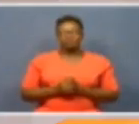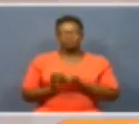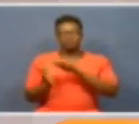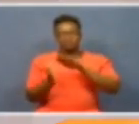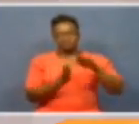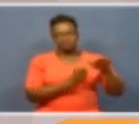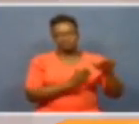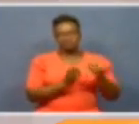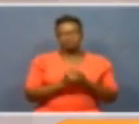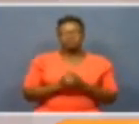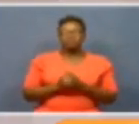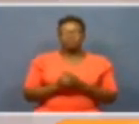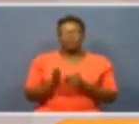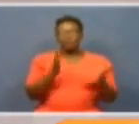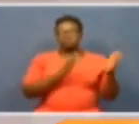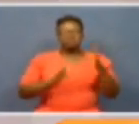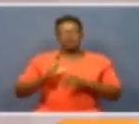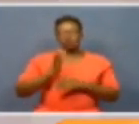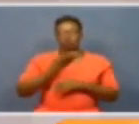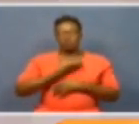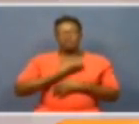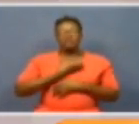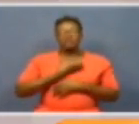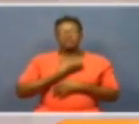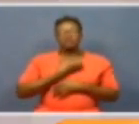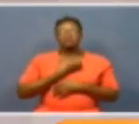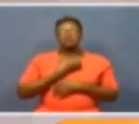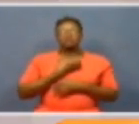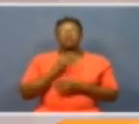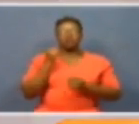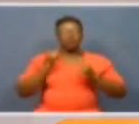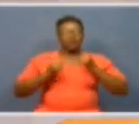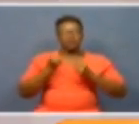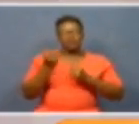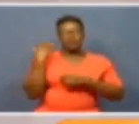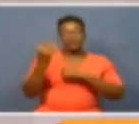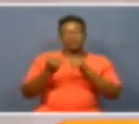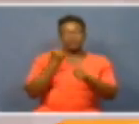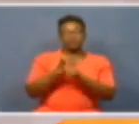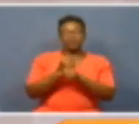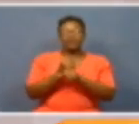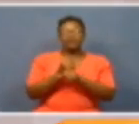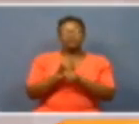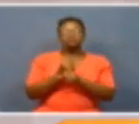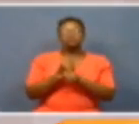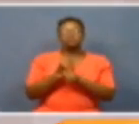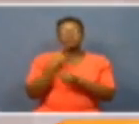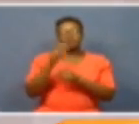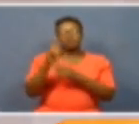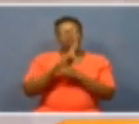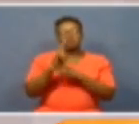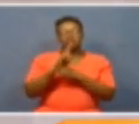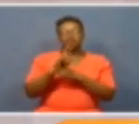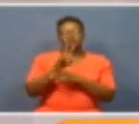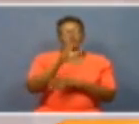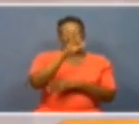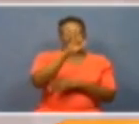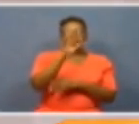Kamati andalizi ya mashindano ya wanariadha chipukizi iliyoandaliwa mwaka jana mjini Nairobi imedaiwa kutumia takriban shilingi milioni